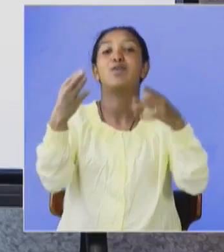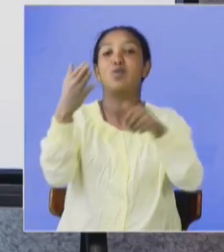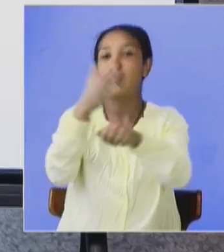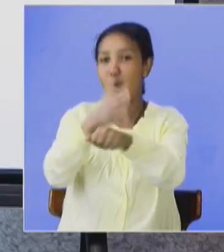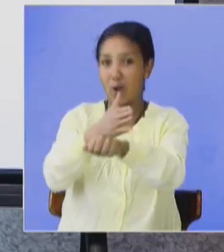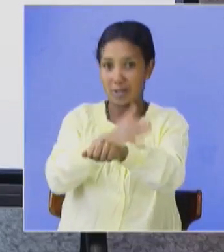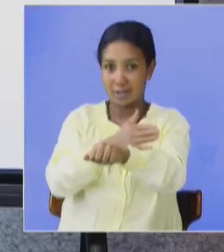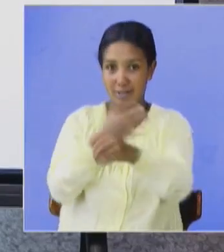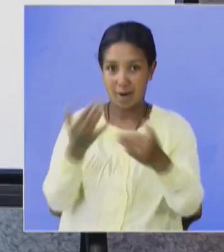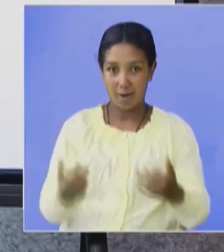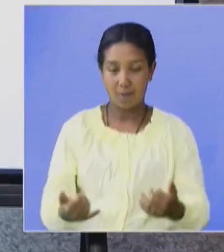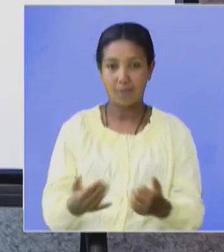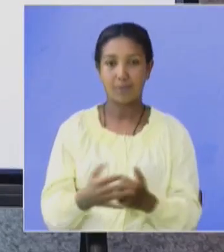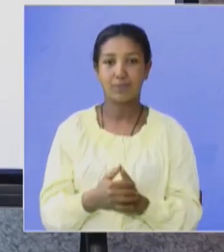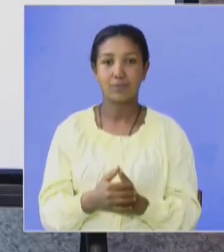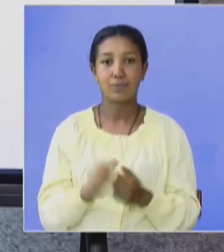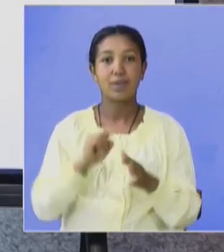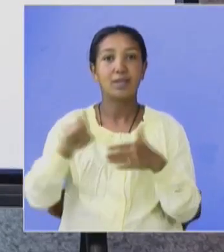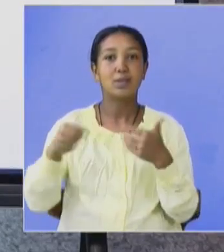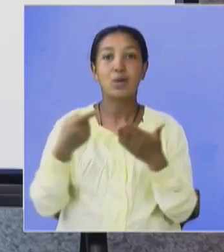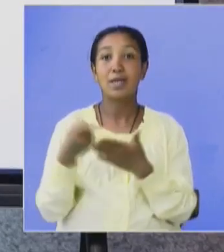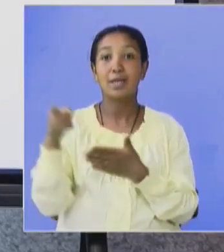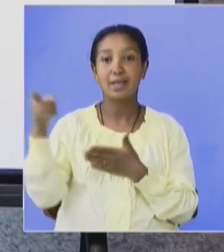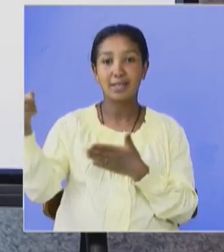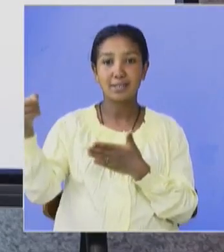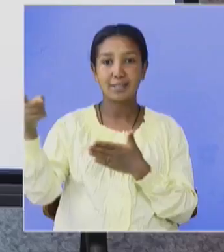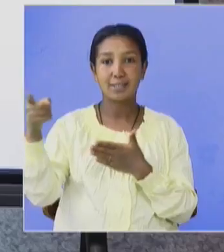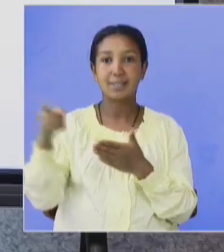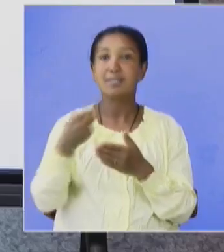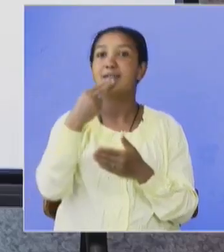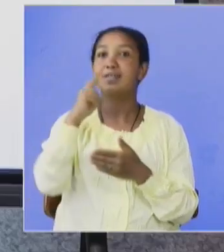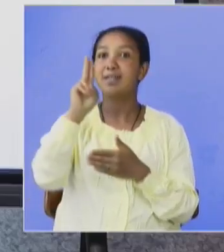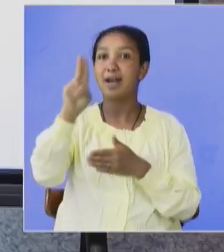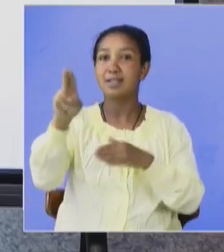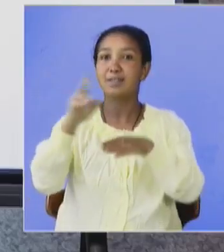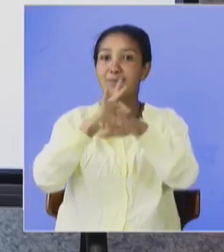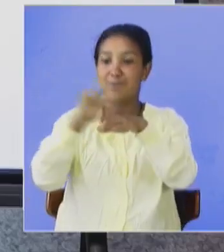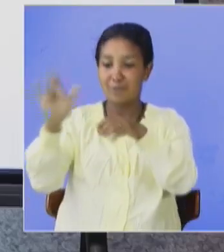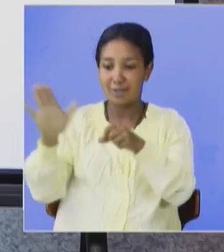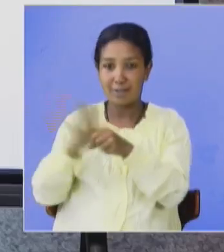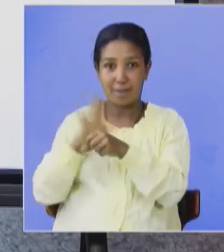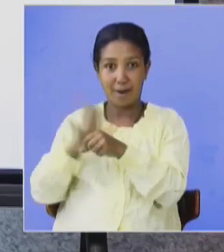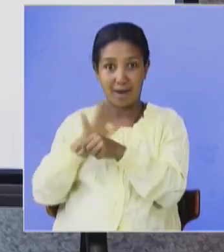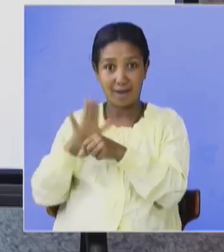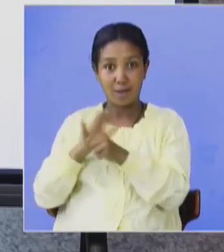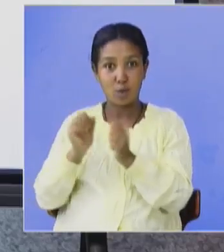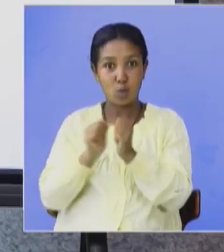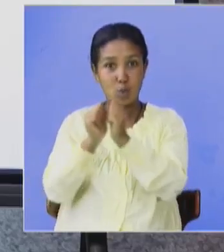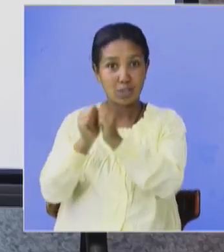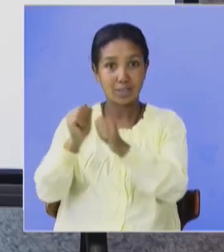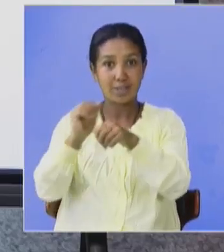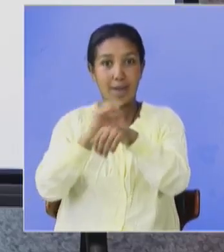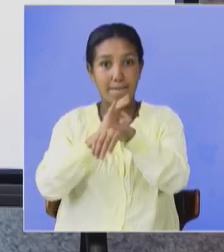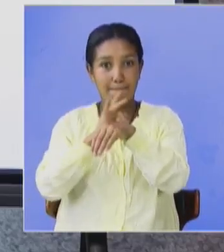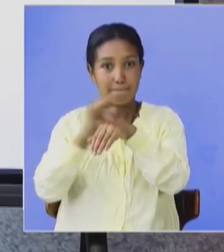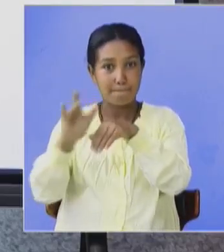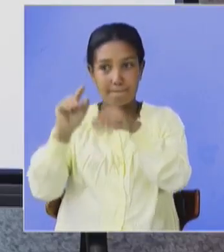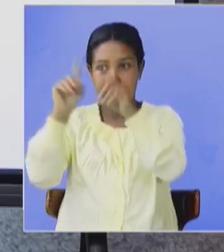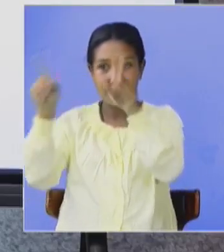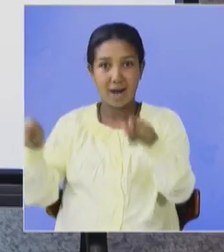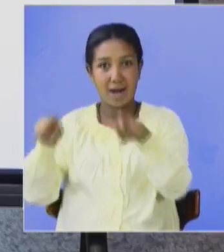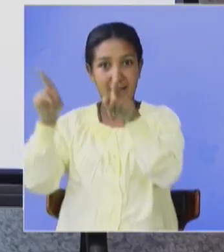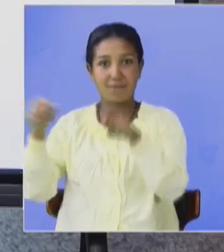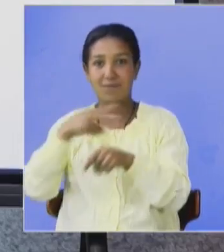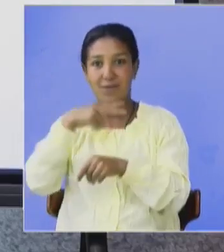correction. So here is the instruction, fill the blanks with a bracket. Here is